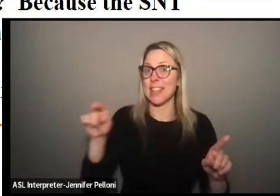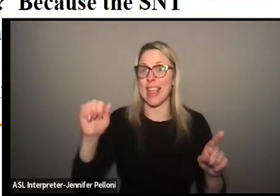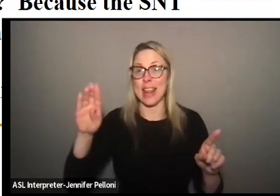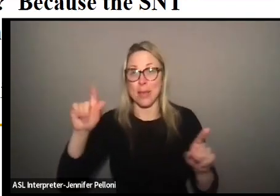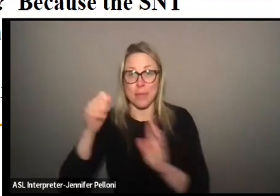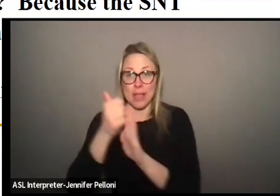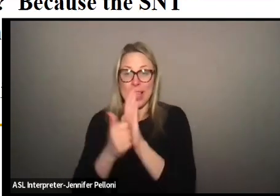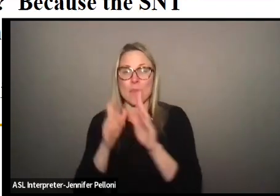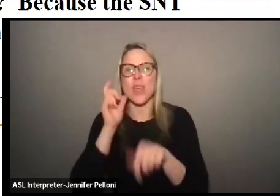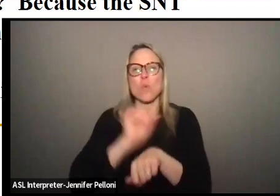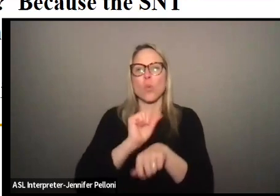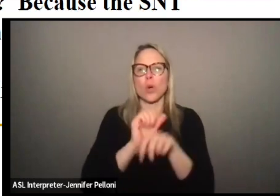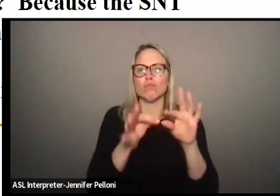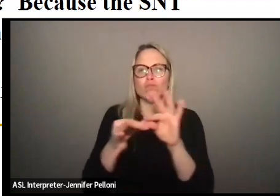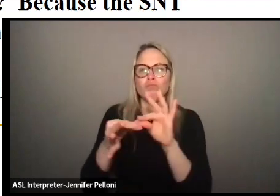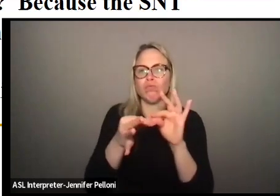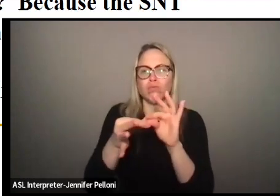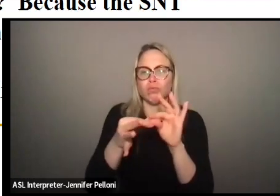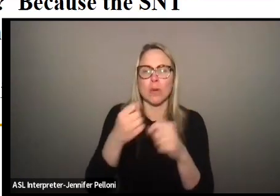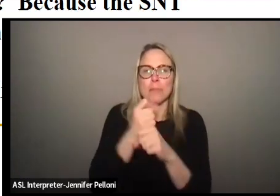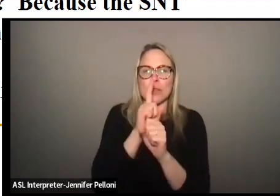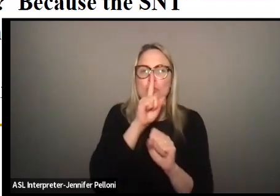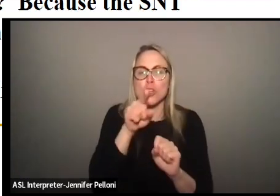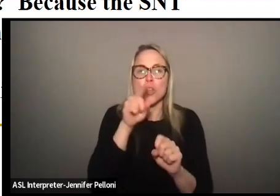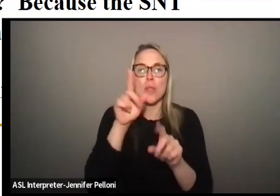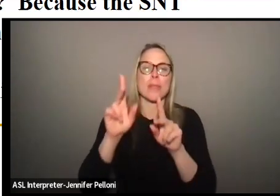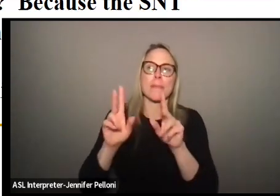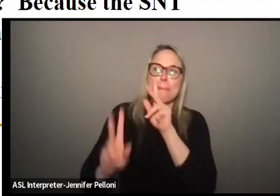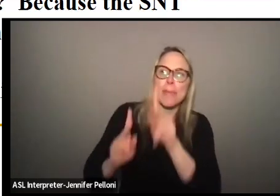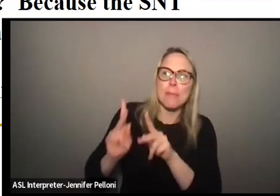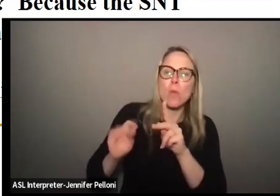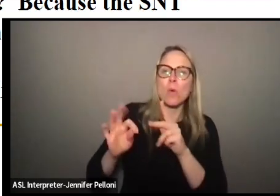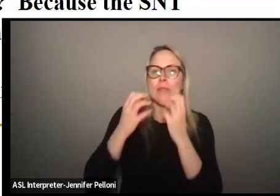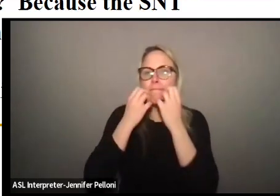sure that the person's or your loved one's